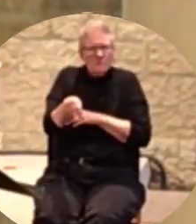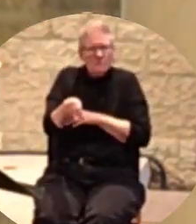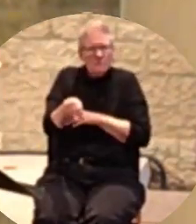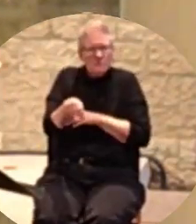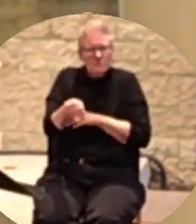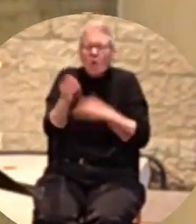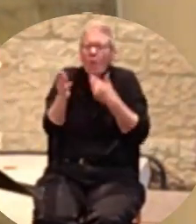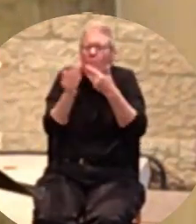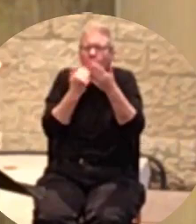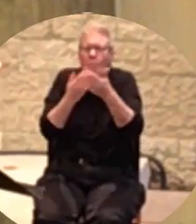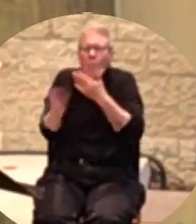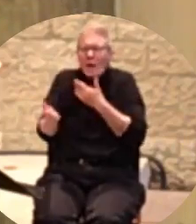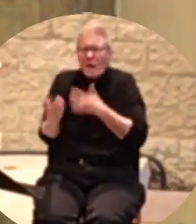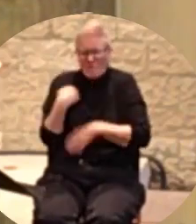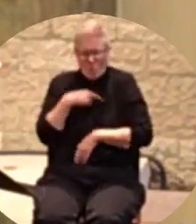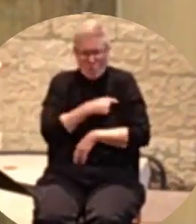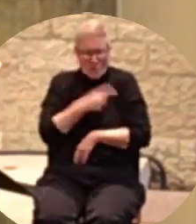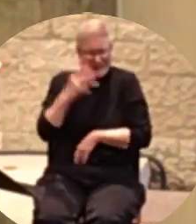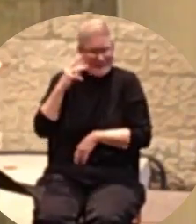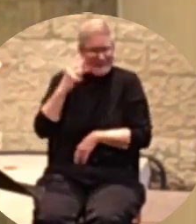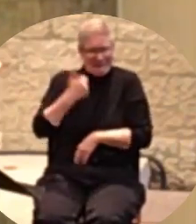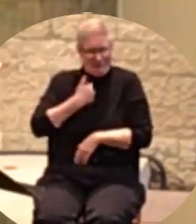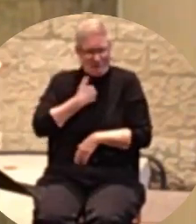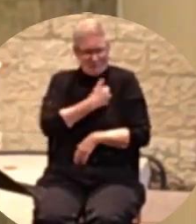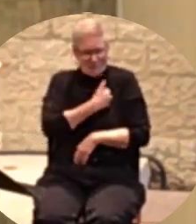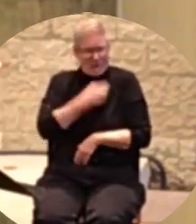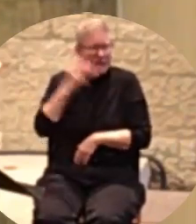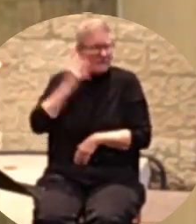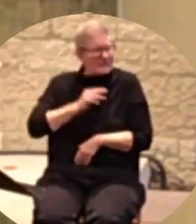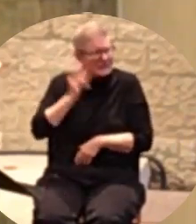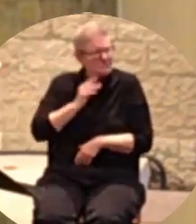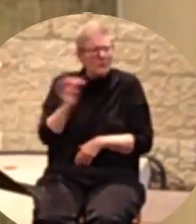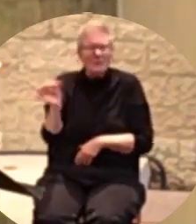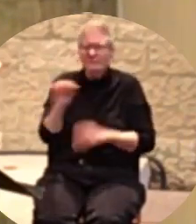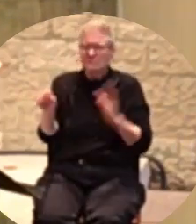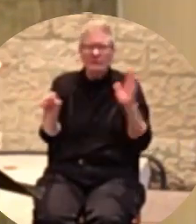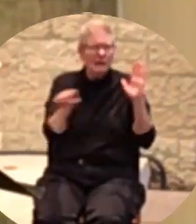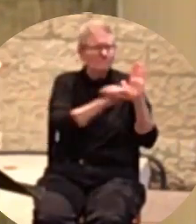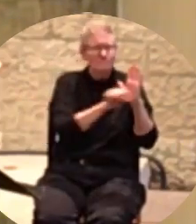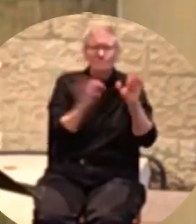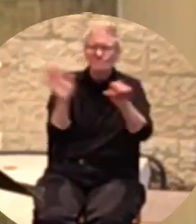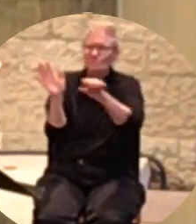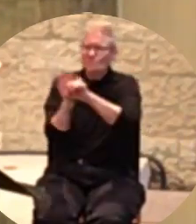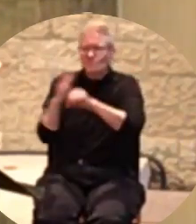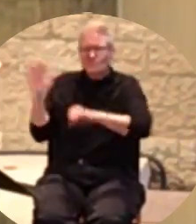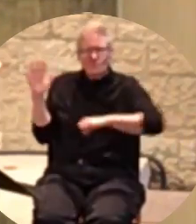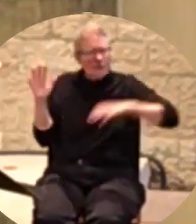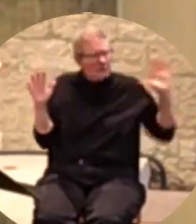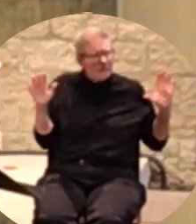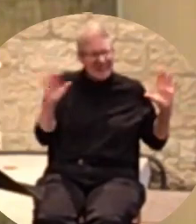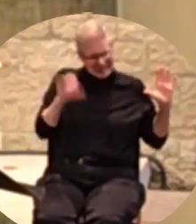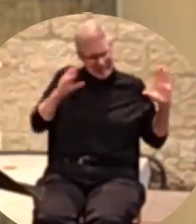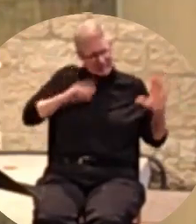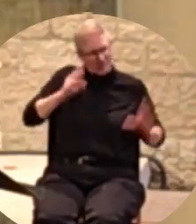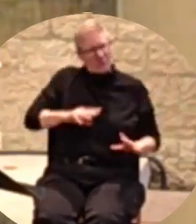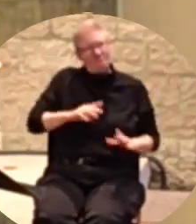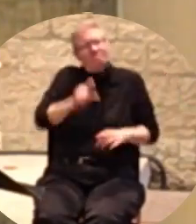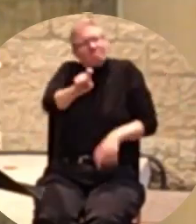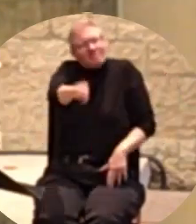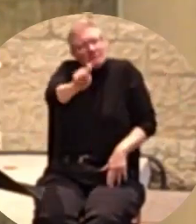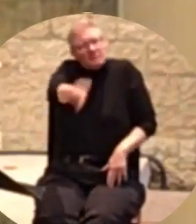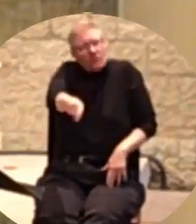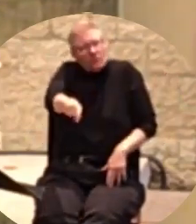crucifixion experience we're experiencing in our life, it is absolutely necessary for us to experience what I refer to